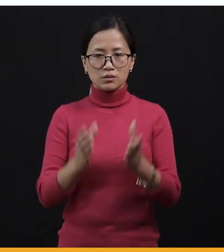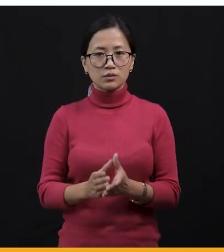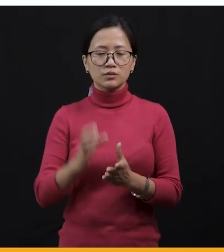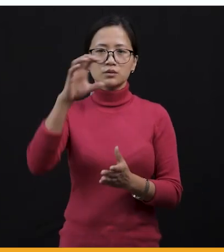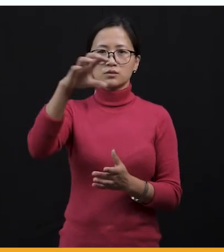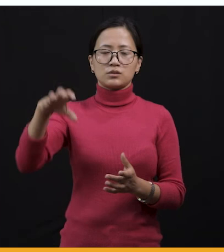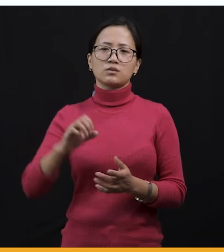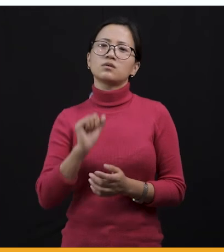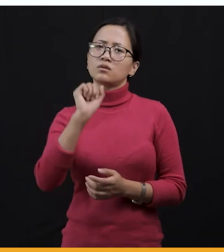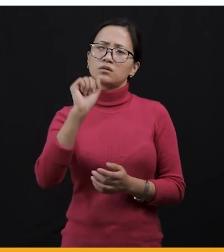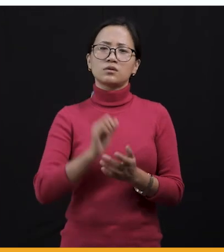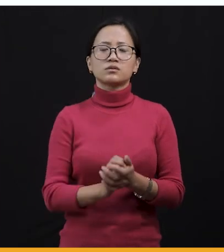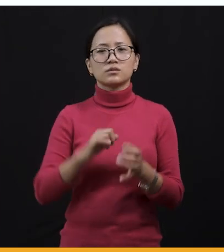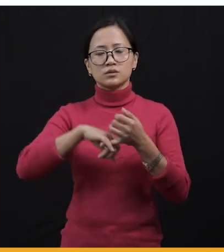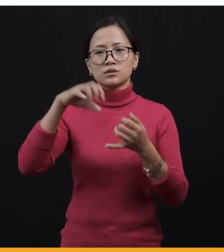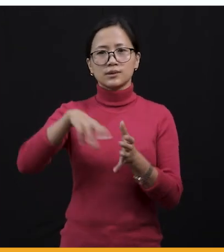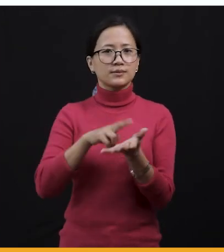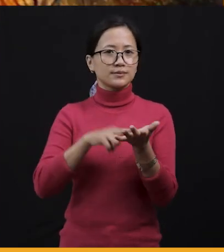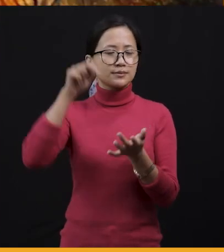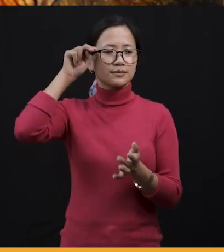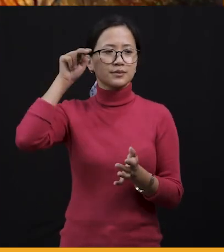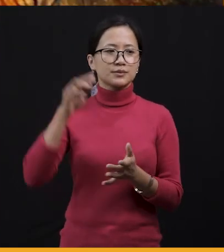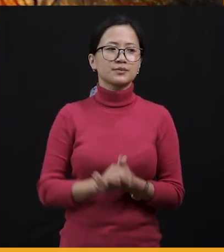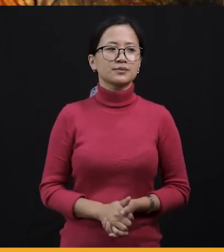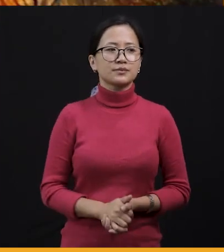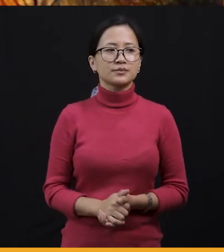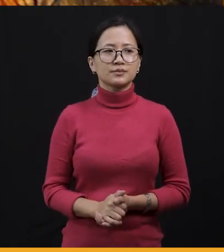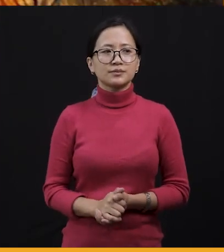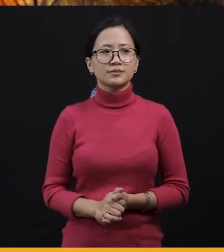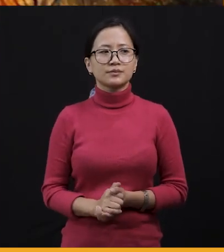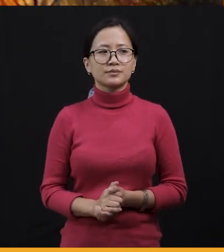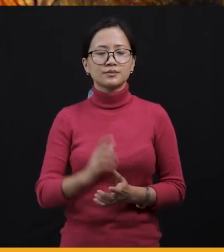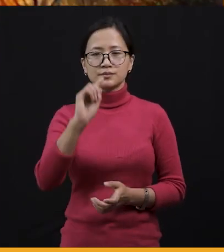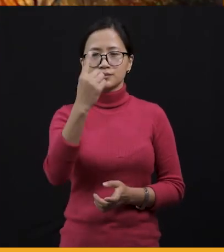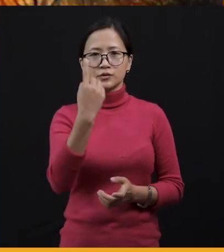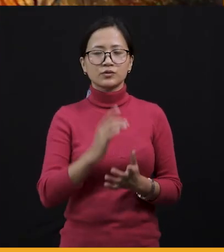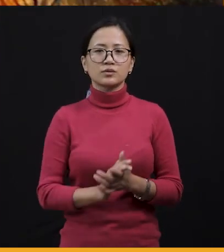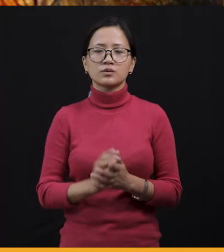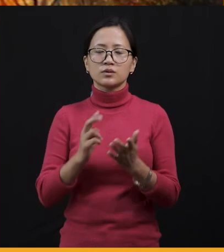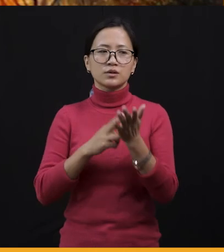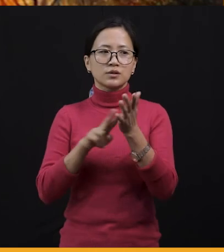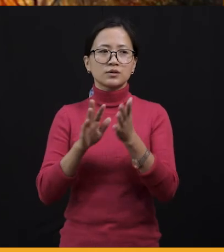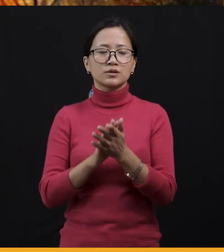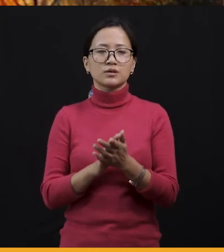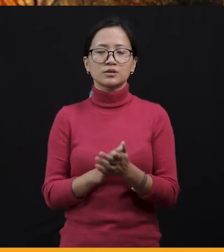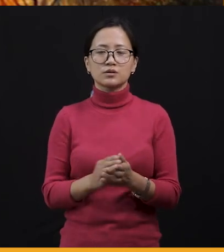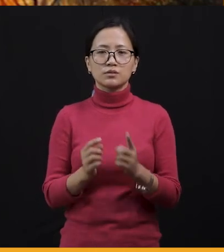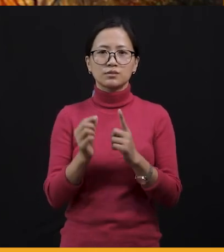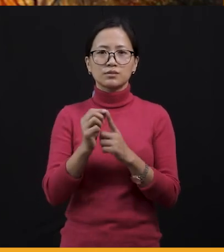state, Nagaland. So are you all ready? Okay. So the first national park that we'll see